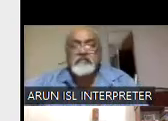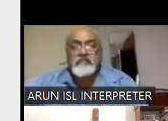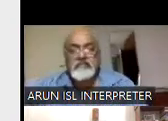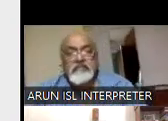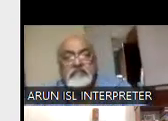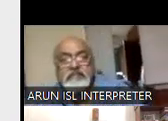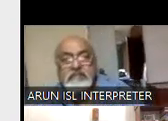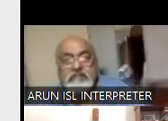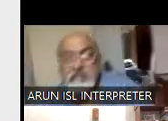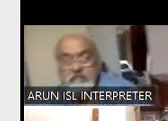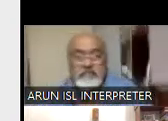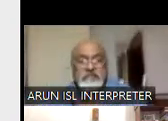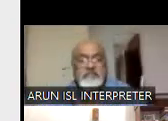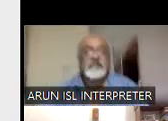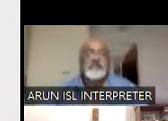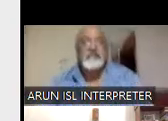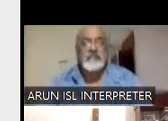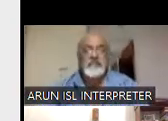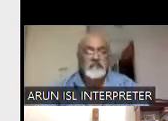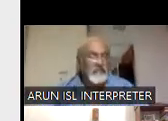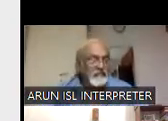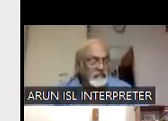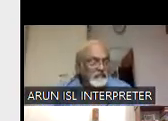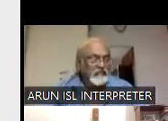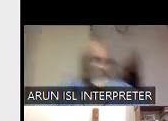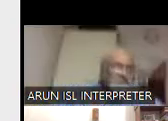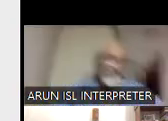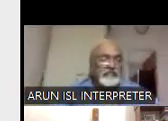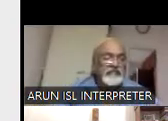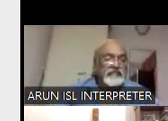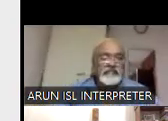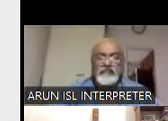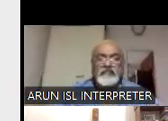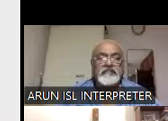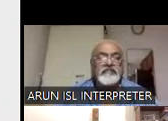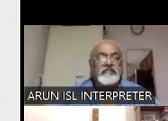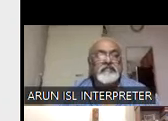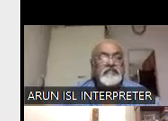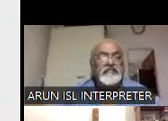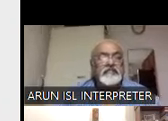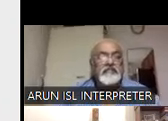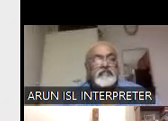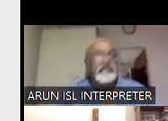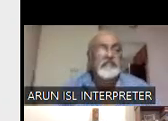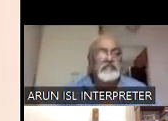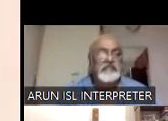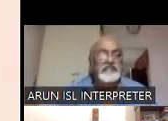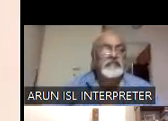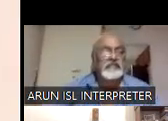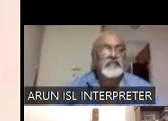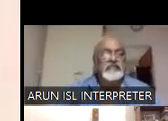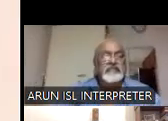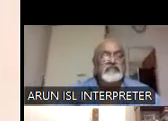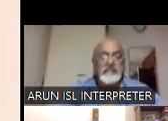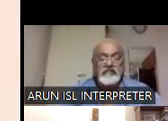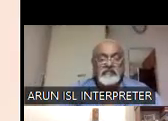now let us understand a few facts about women with disabilities before we move ahead. So these are some